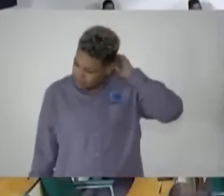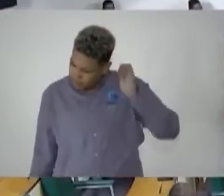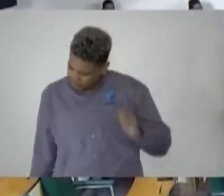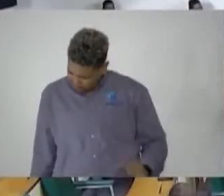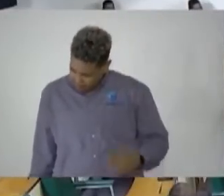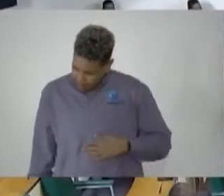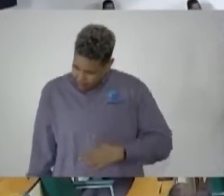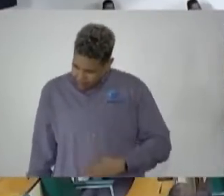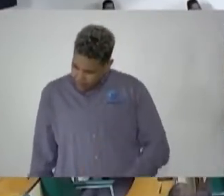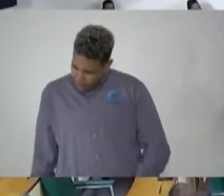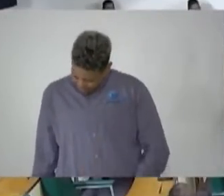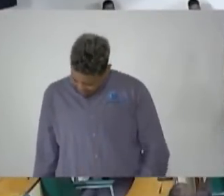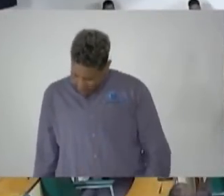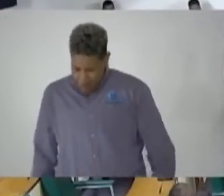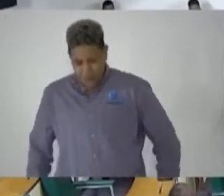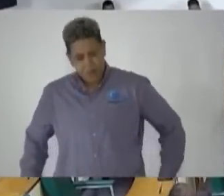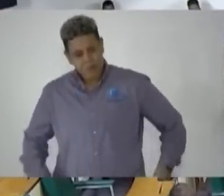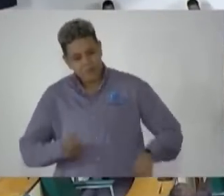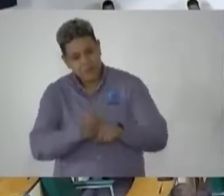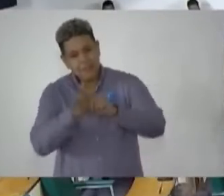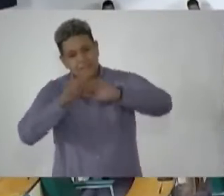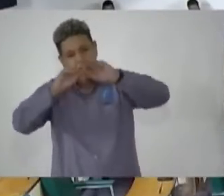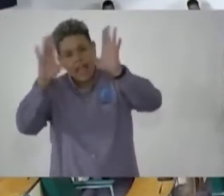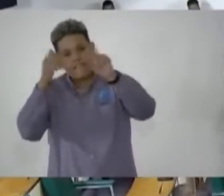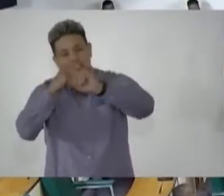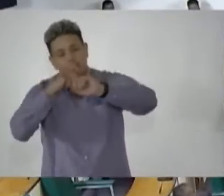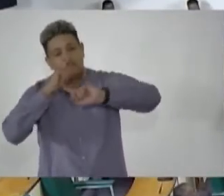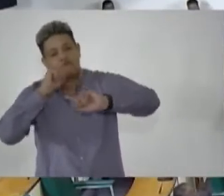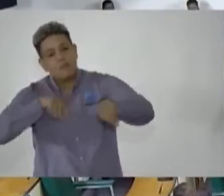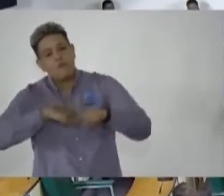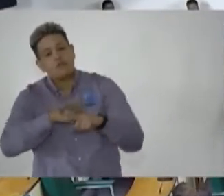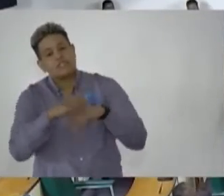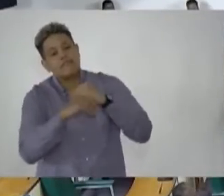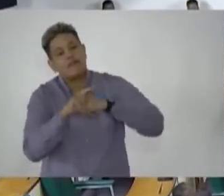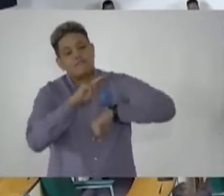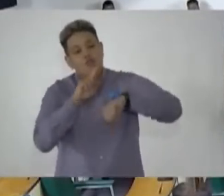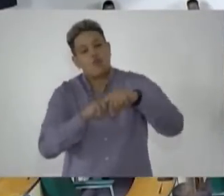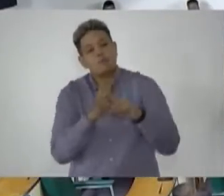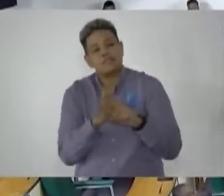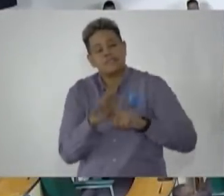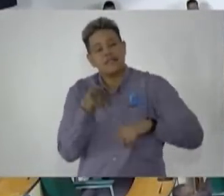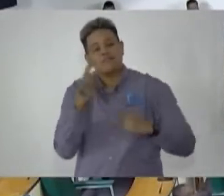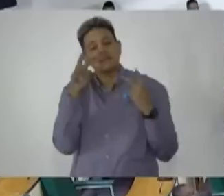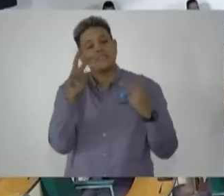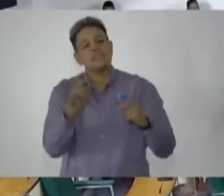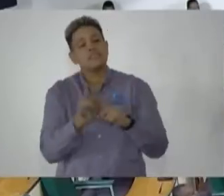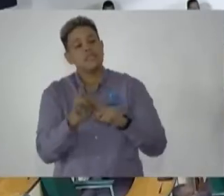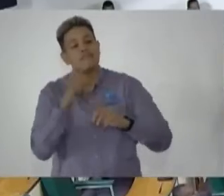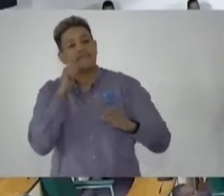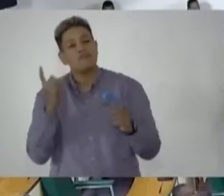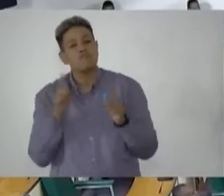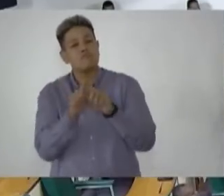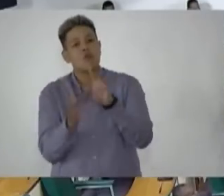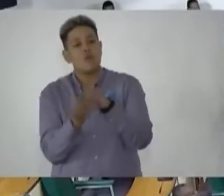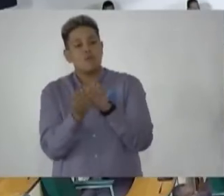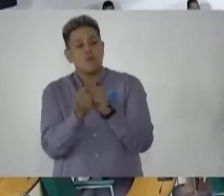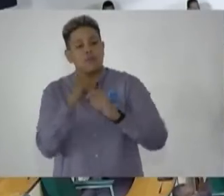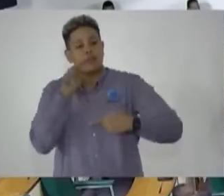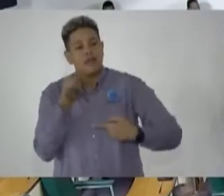President, just a clarification. The reports, normally you'd see accompanying the